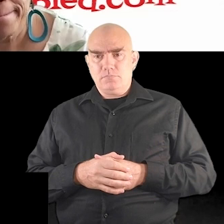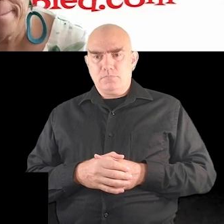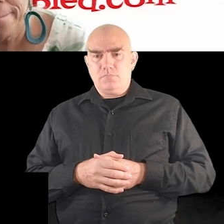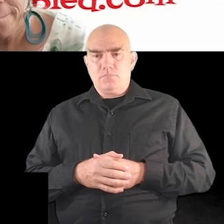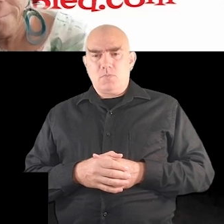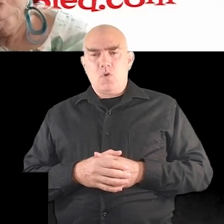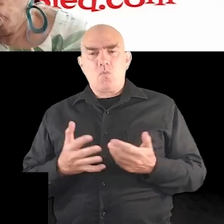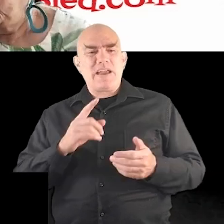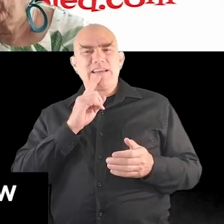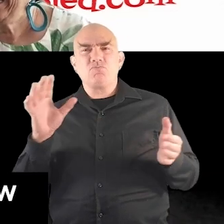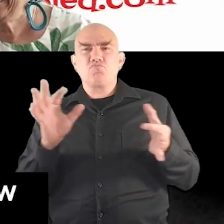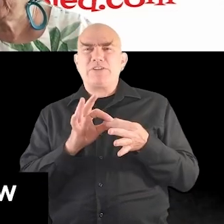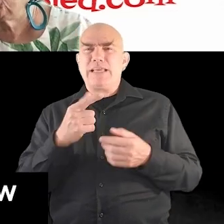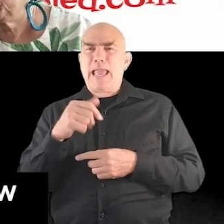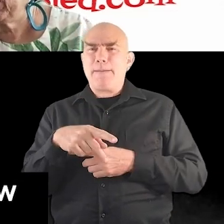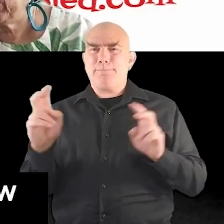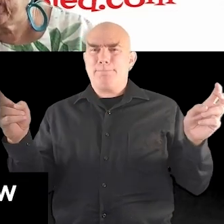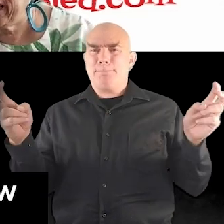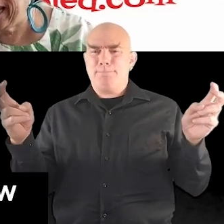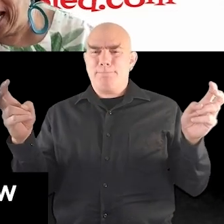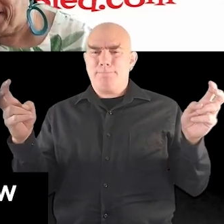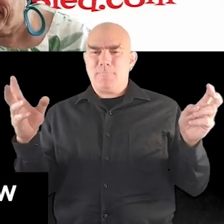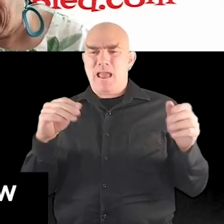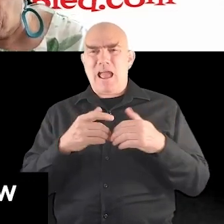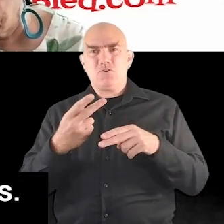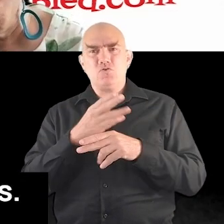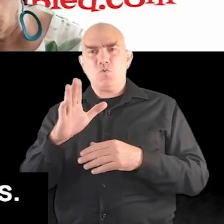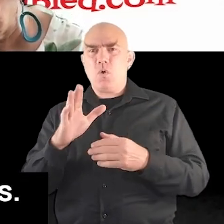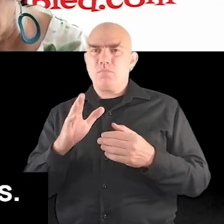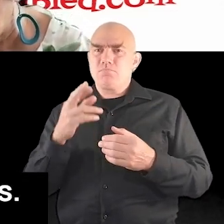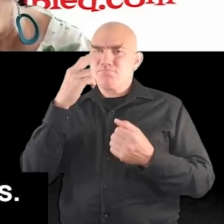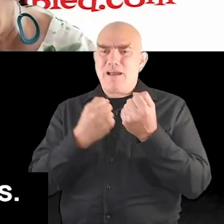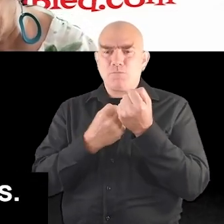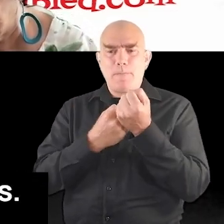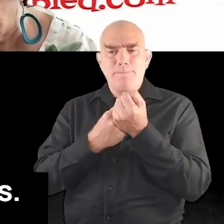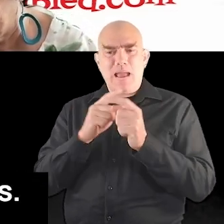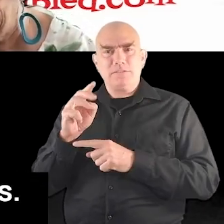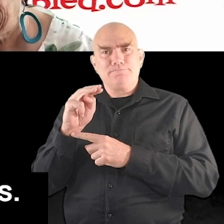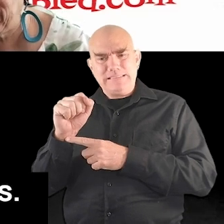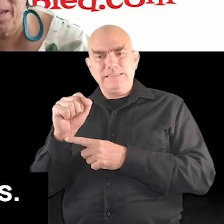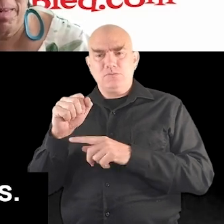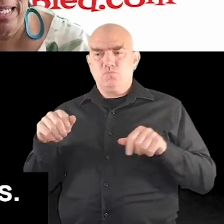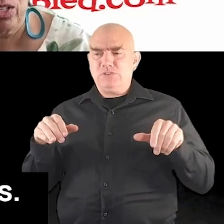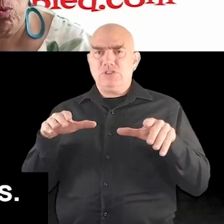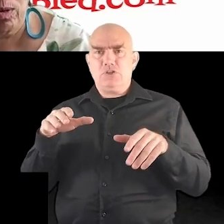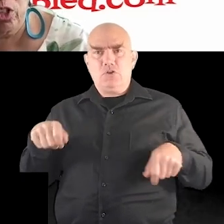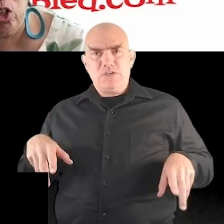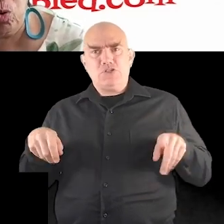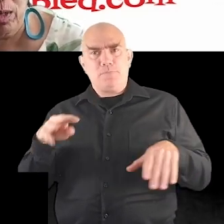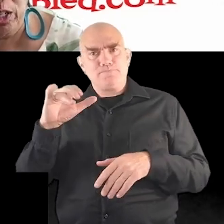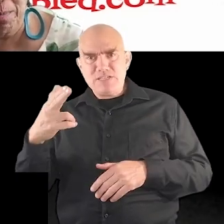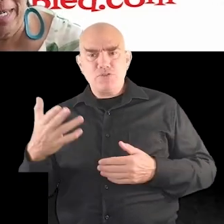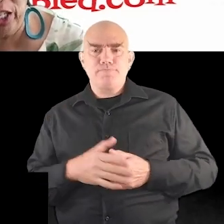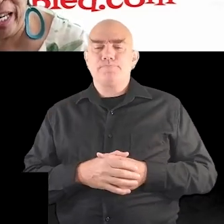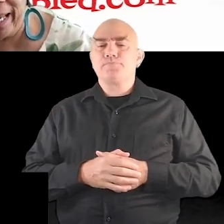Yeah. What is Bridging the Gap and how are you using your platform as Ms.